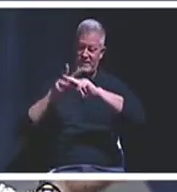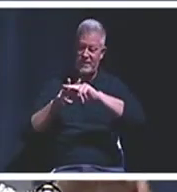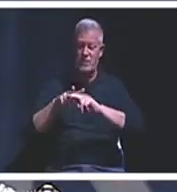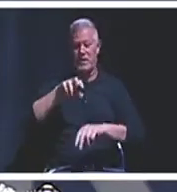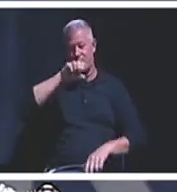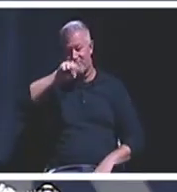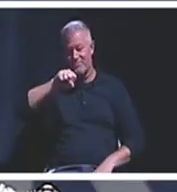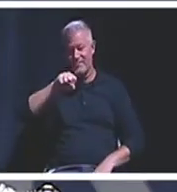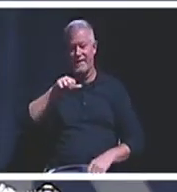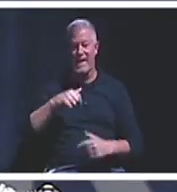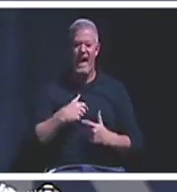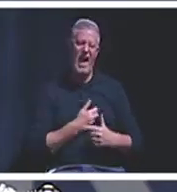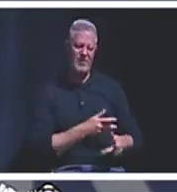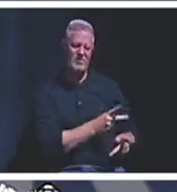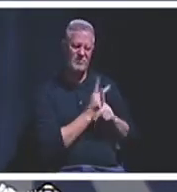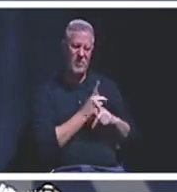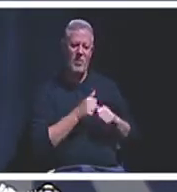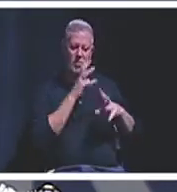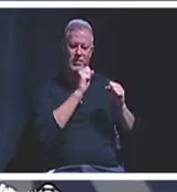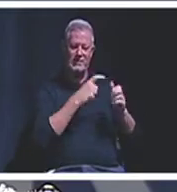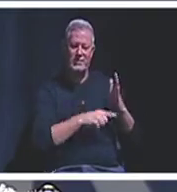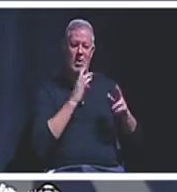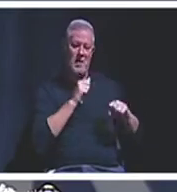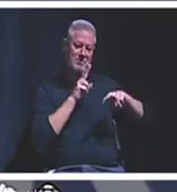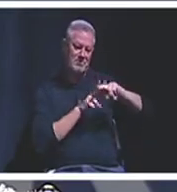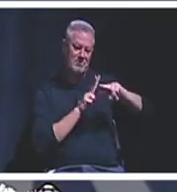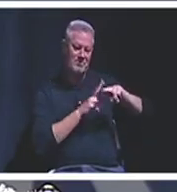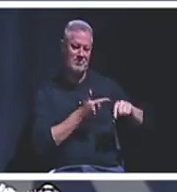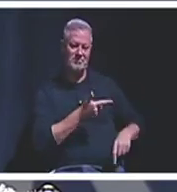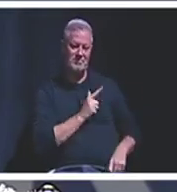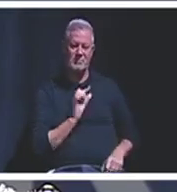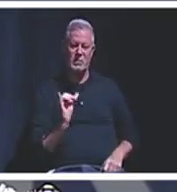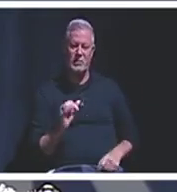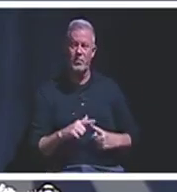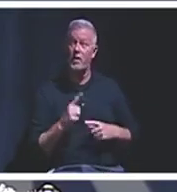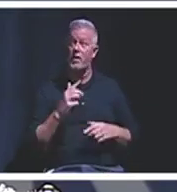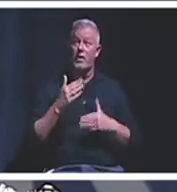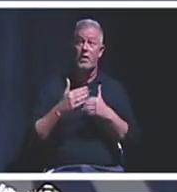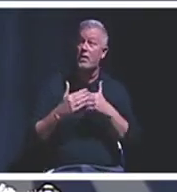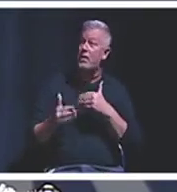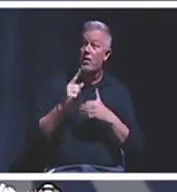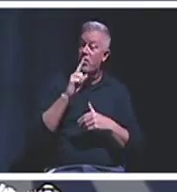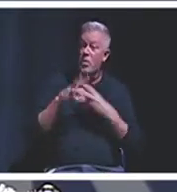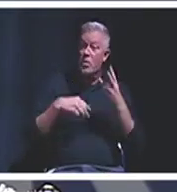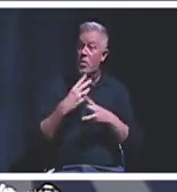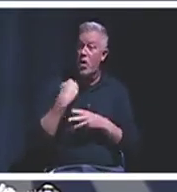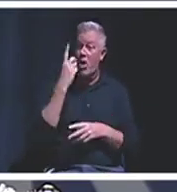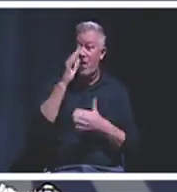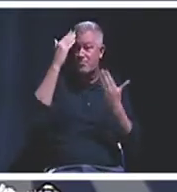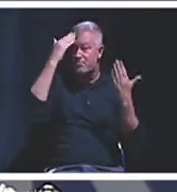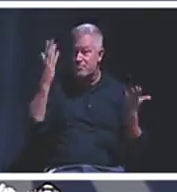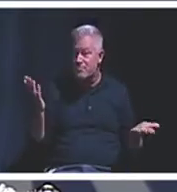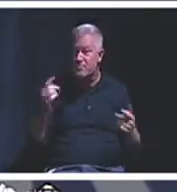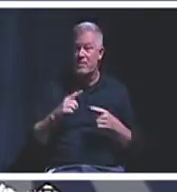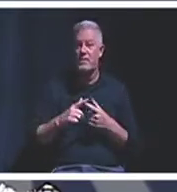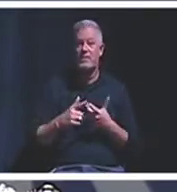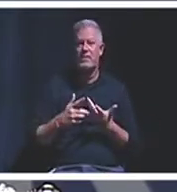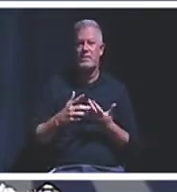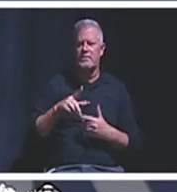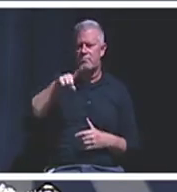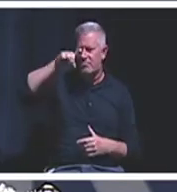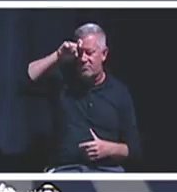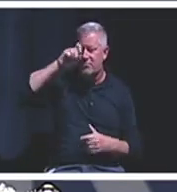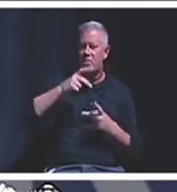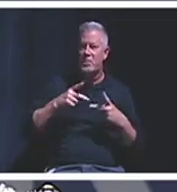to piggyback off of President Hanbury's joke. What will the real world be like? There's a lot of looming questions. A foreign, mysterious place where